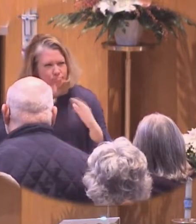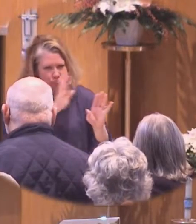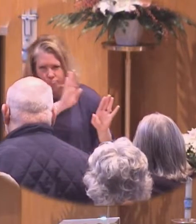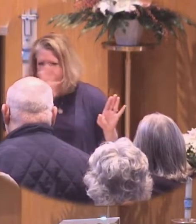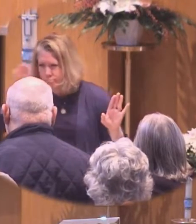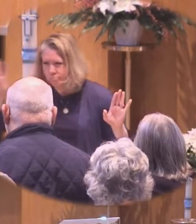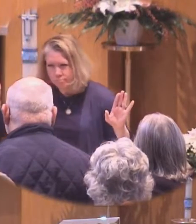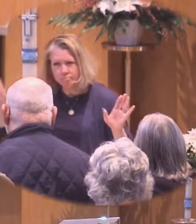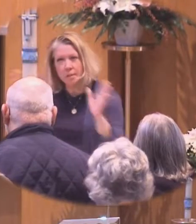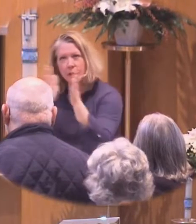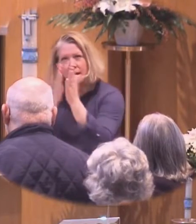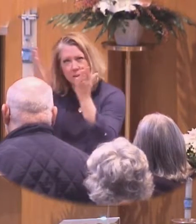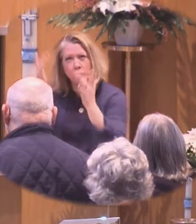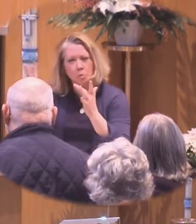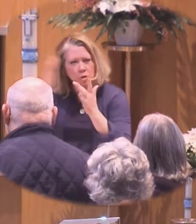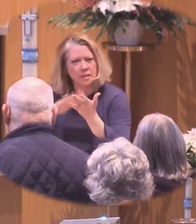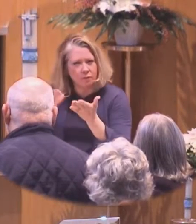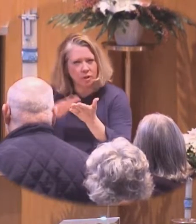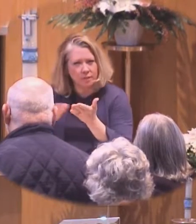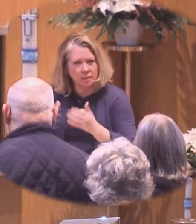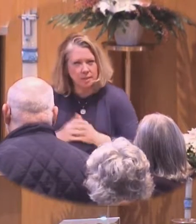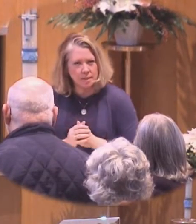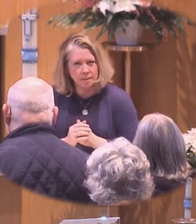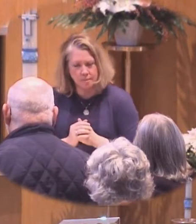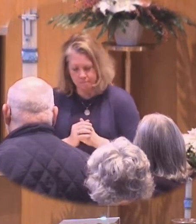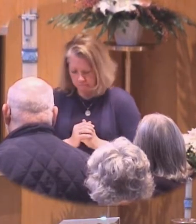Lord asking his mercy and forgiveness.